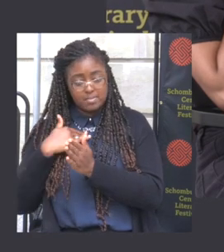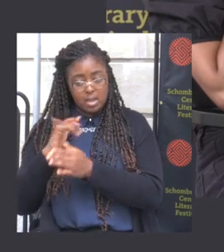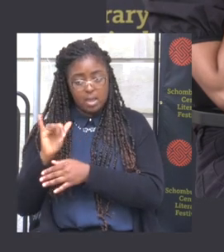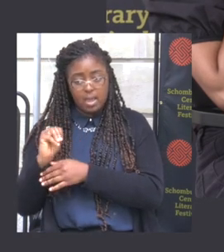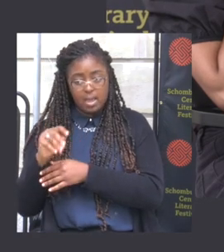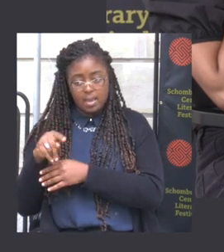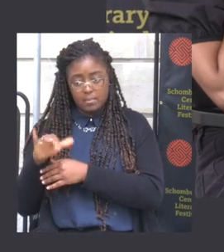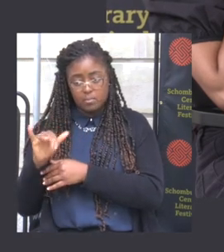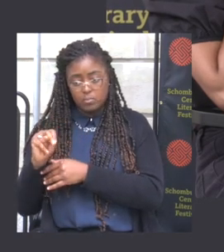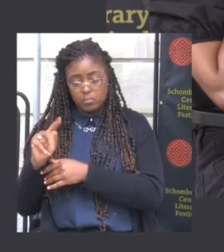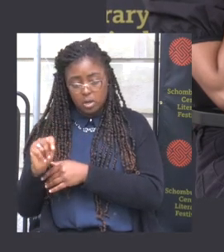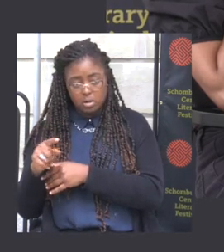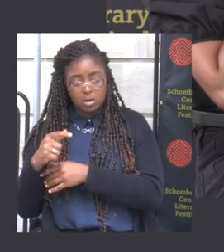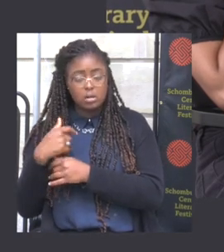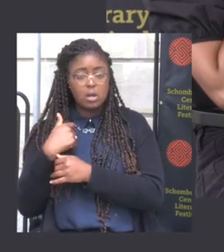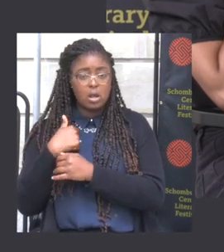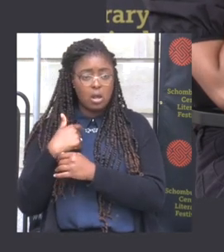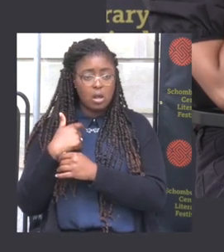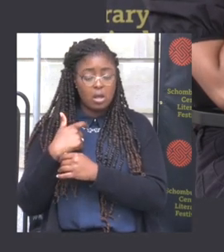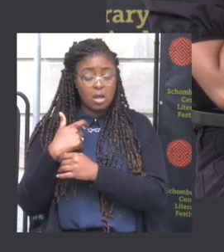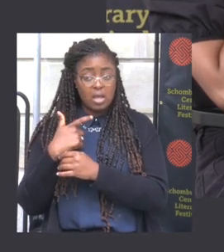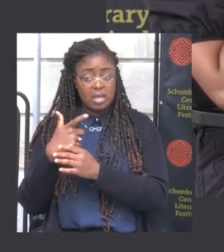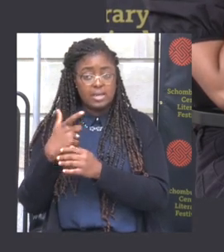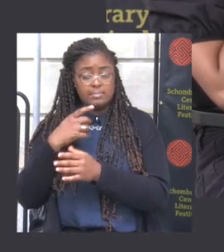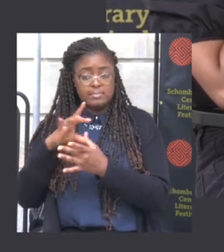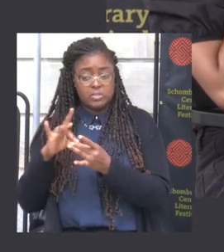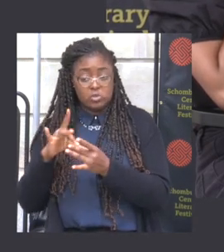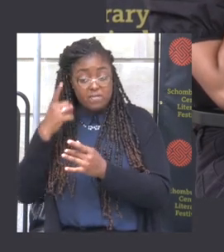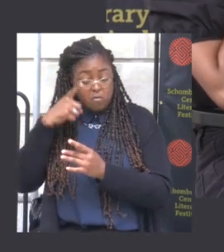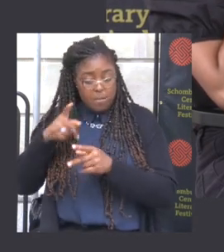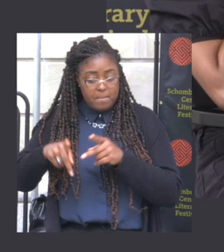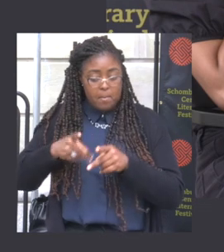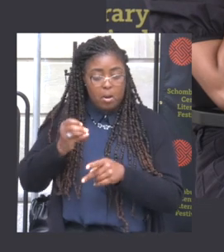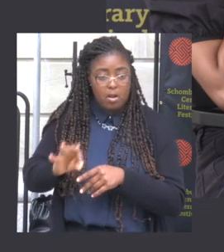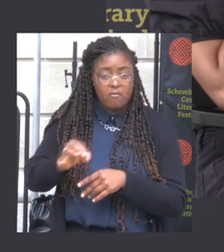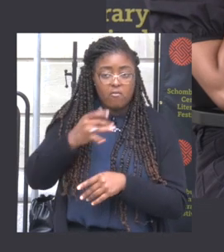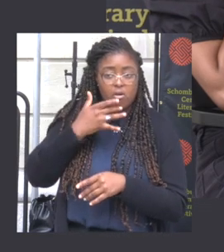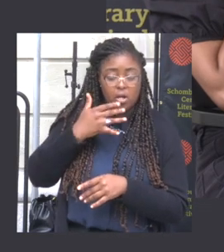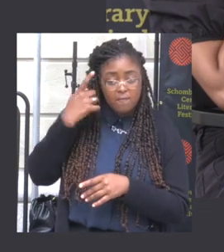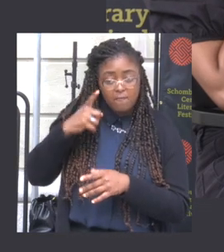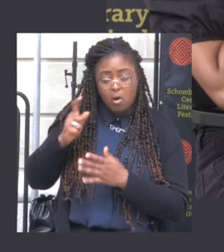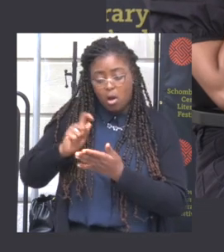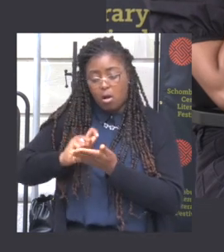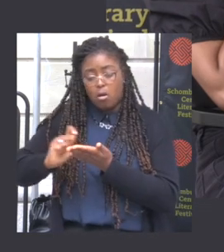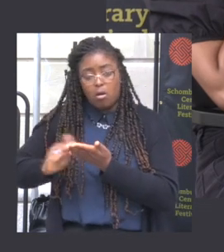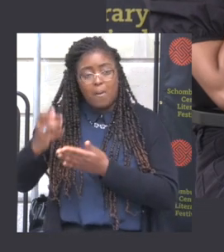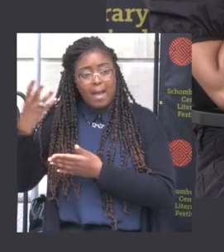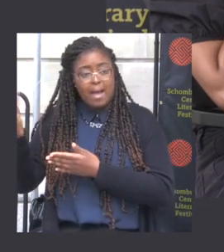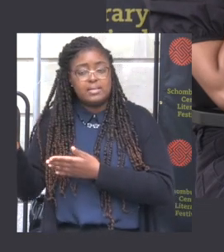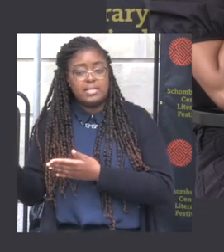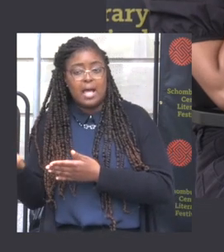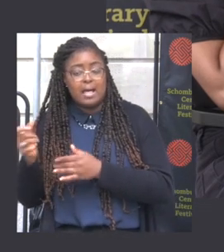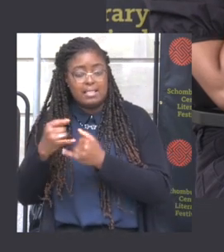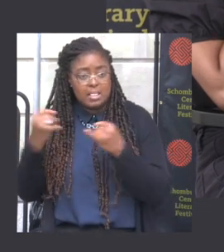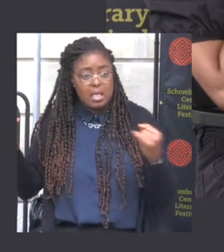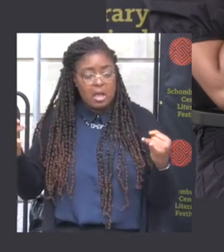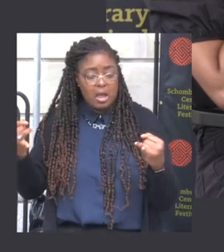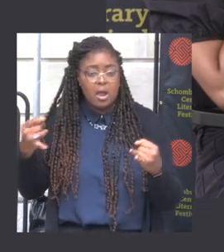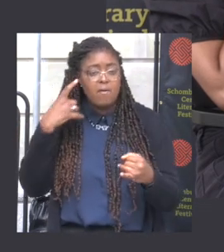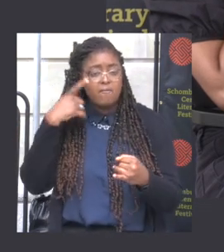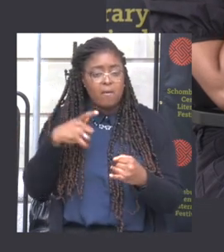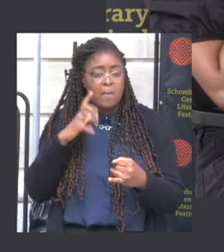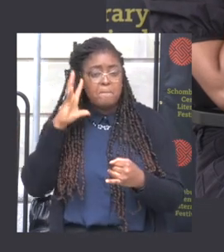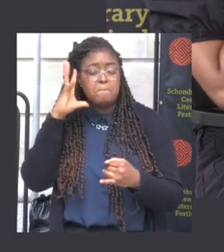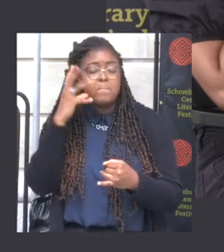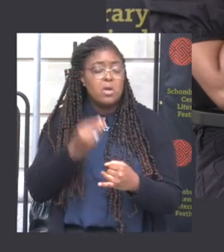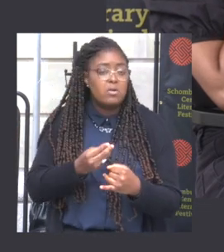that I used when I pitched it was for people of color, for coloring outside the lines, and for beautifully illustrated,